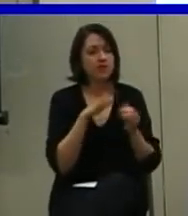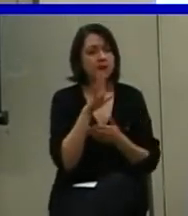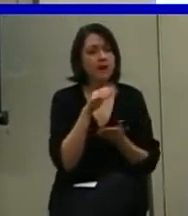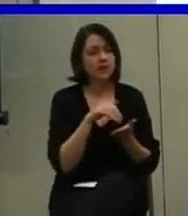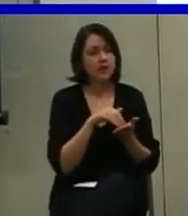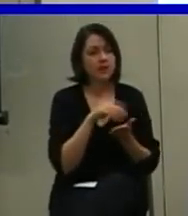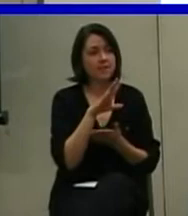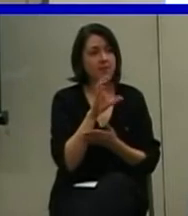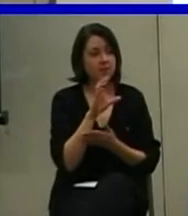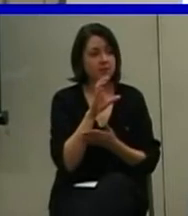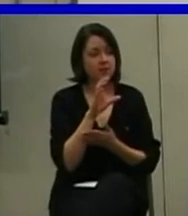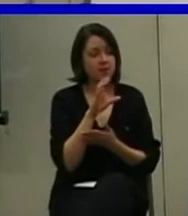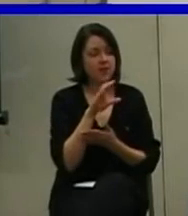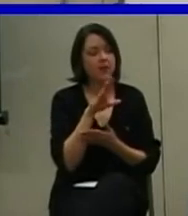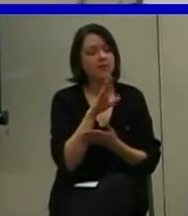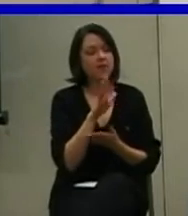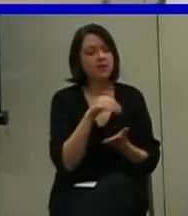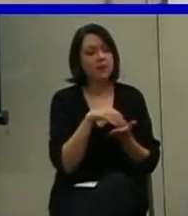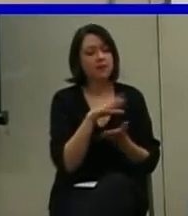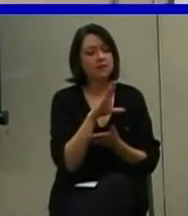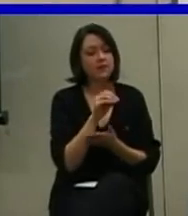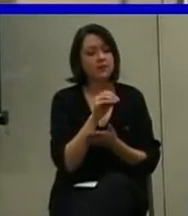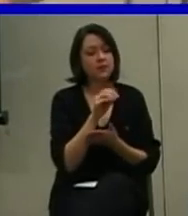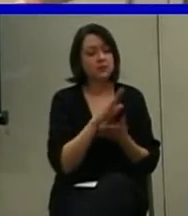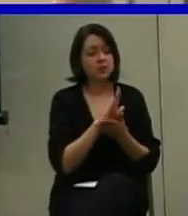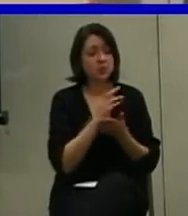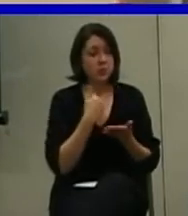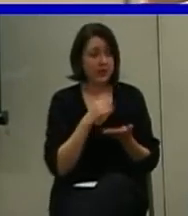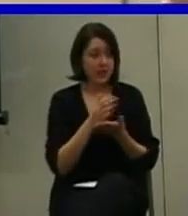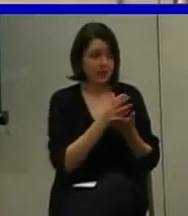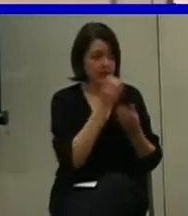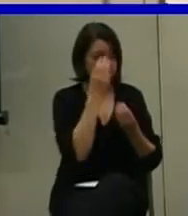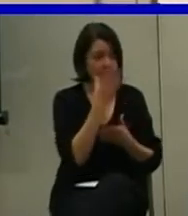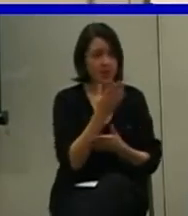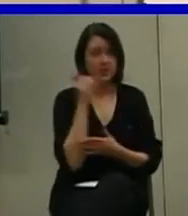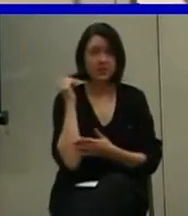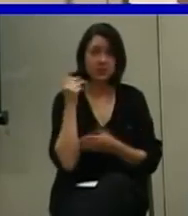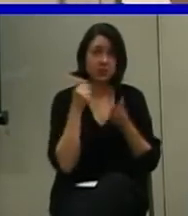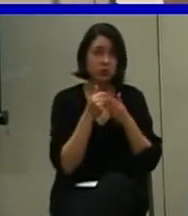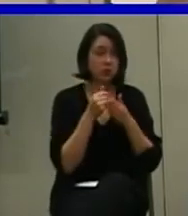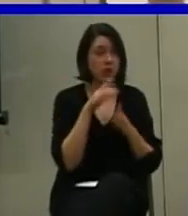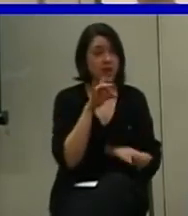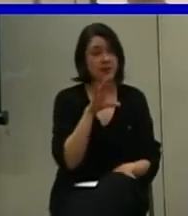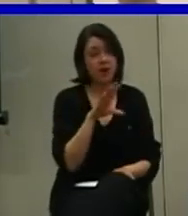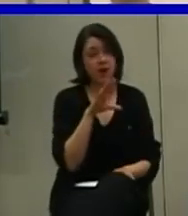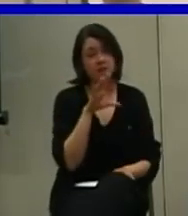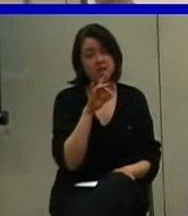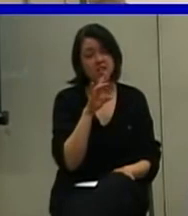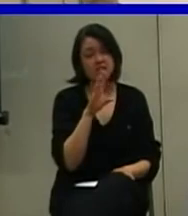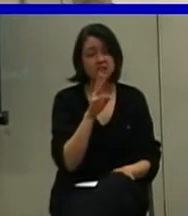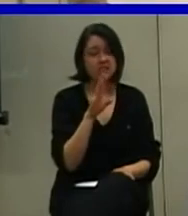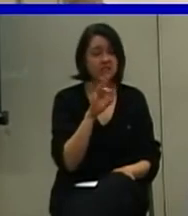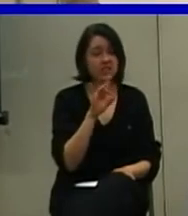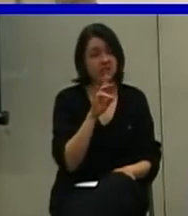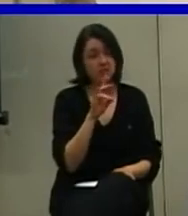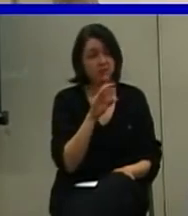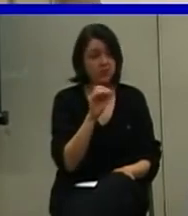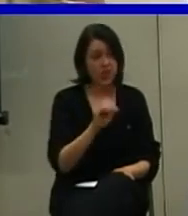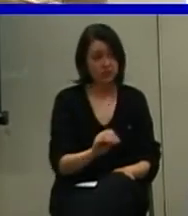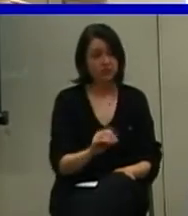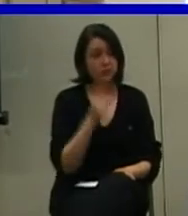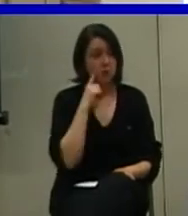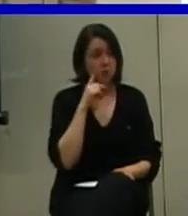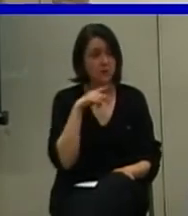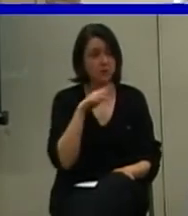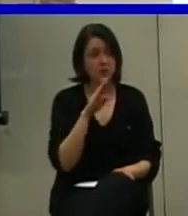5,050 schools where we have data, that this is closer to 85, 86, 87% when we're doing PBS